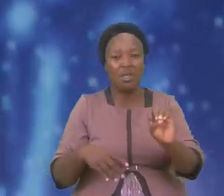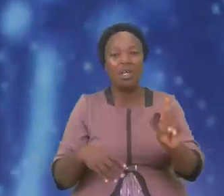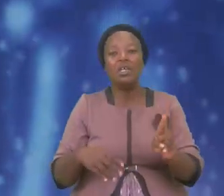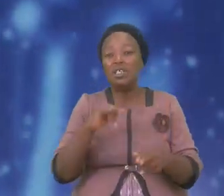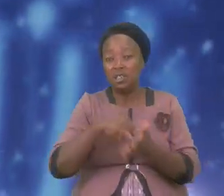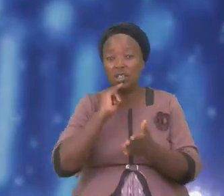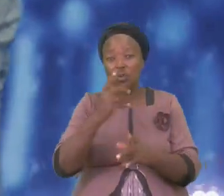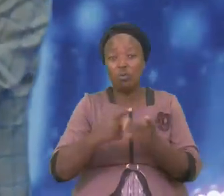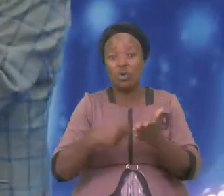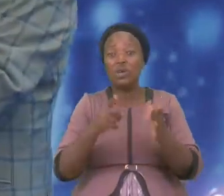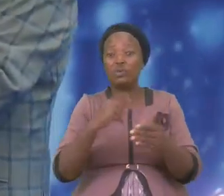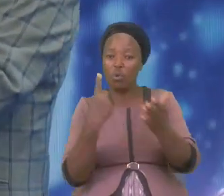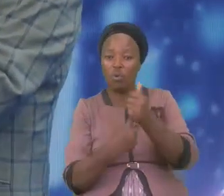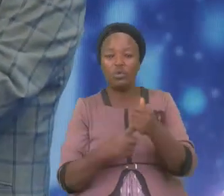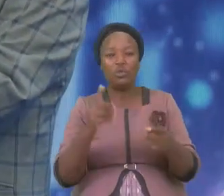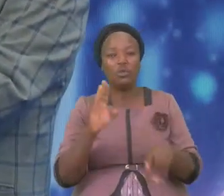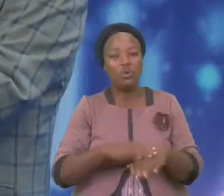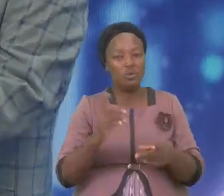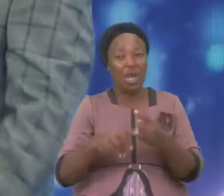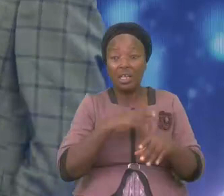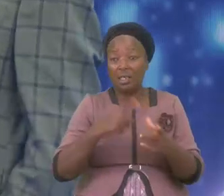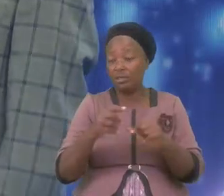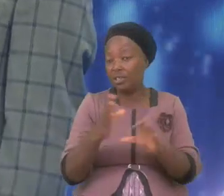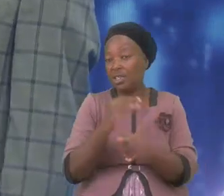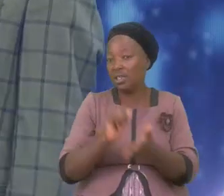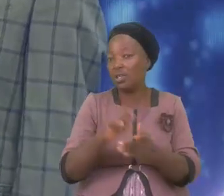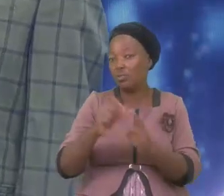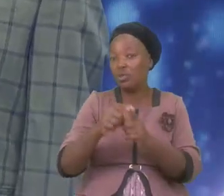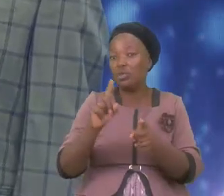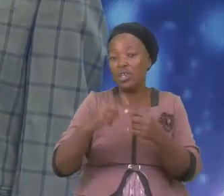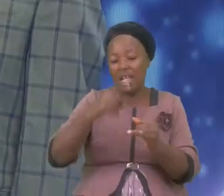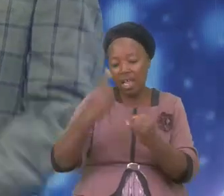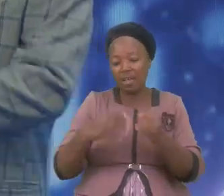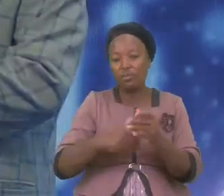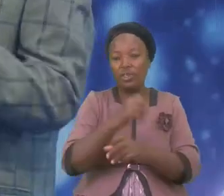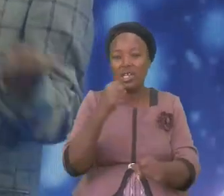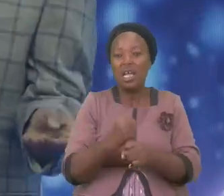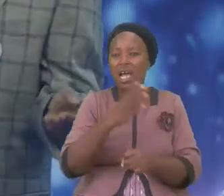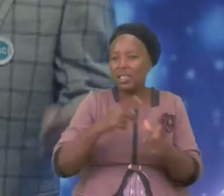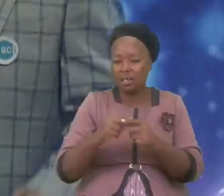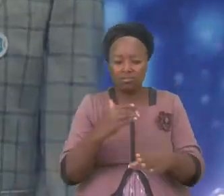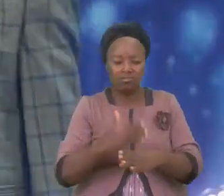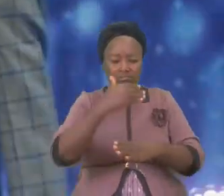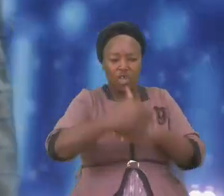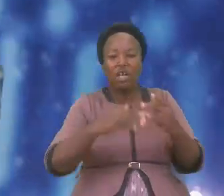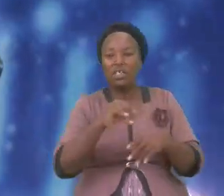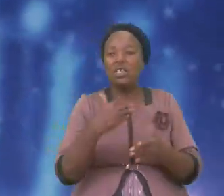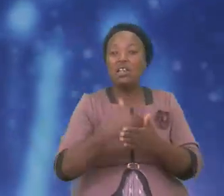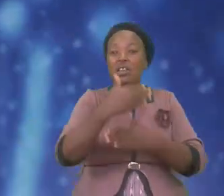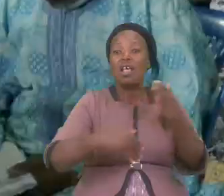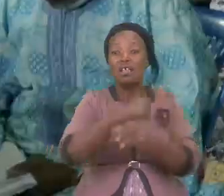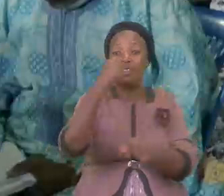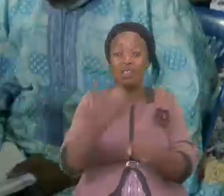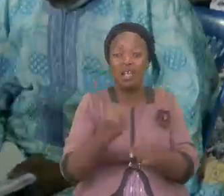end of the year, and then across the year, coming year will be better than this one in